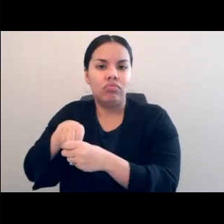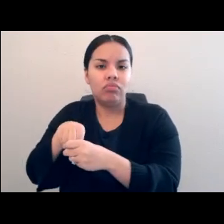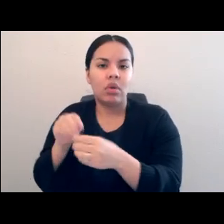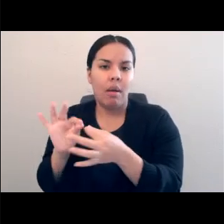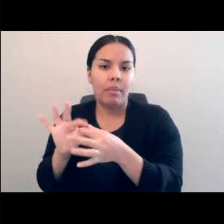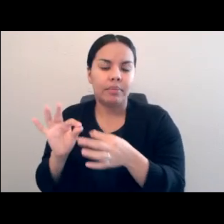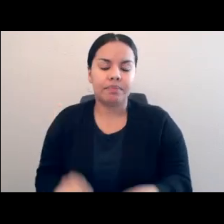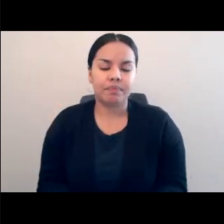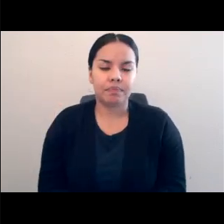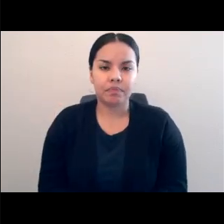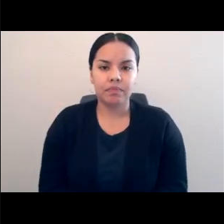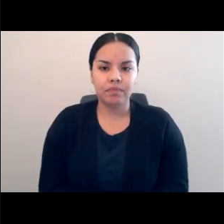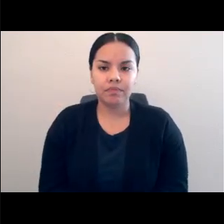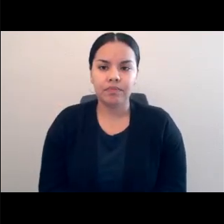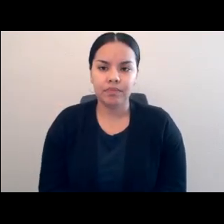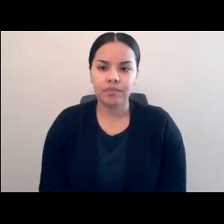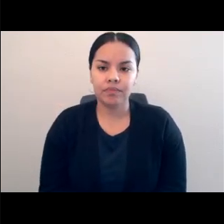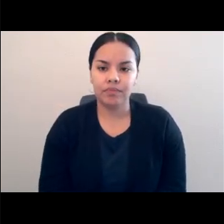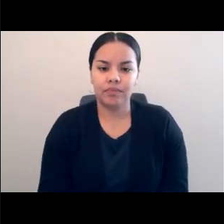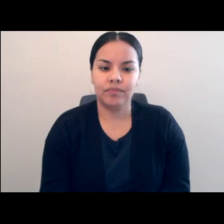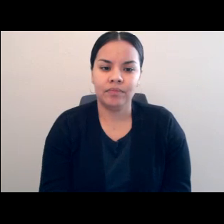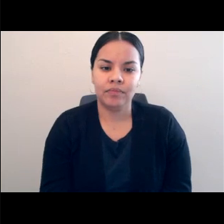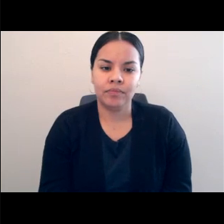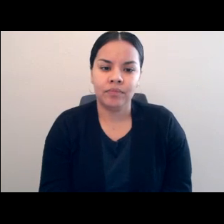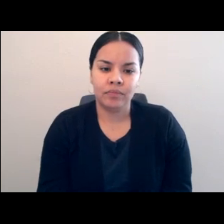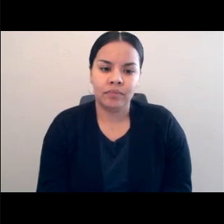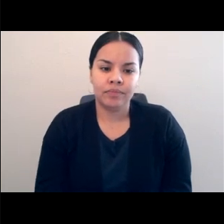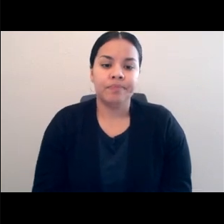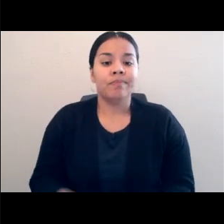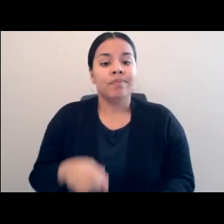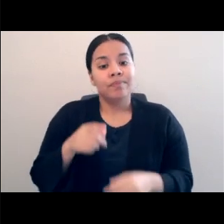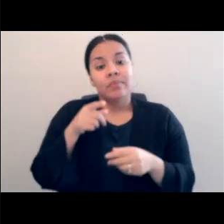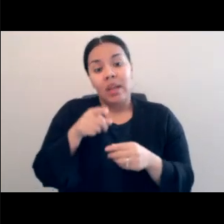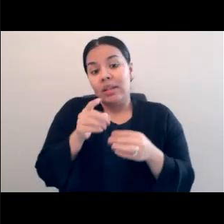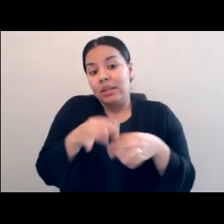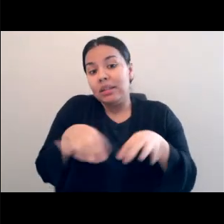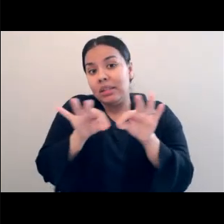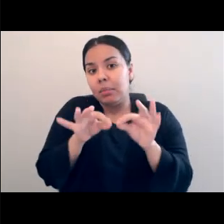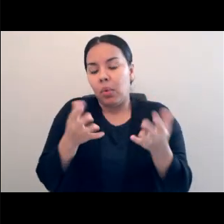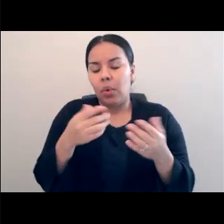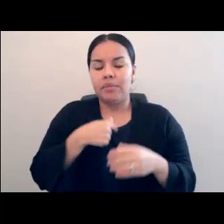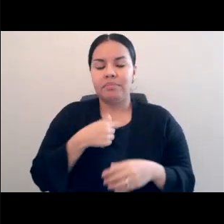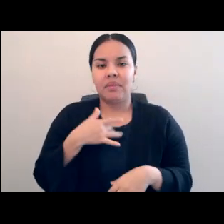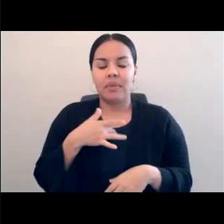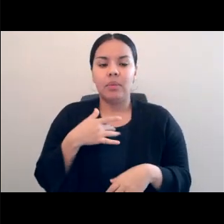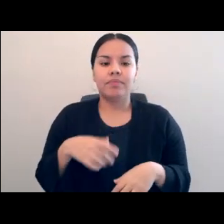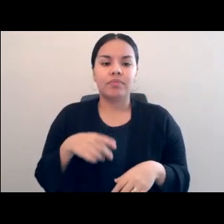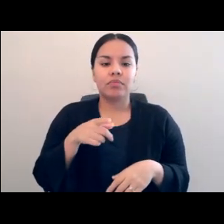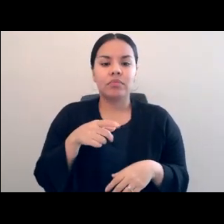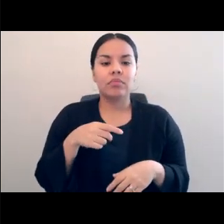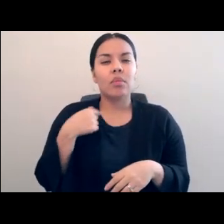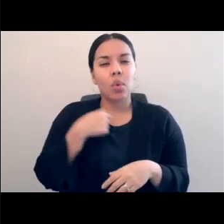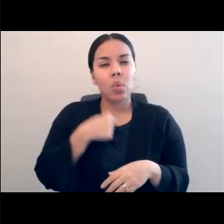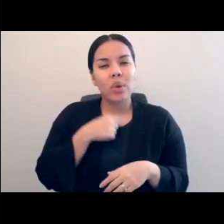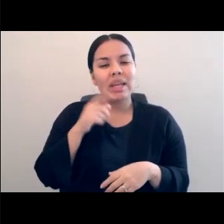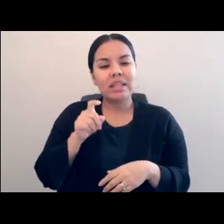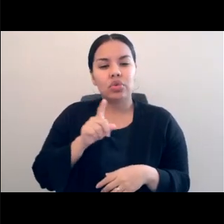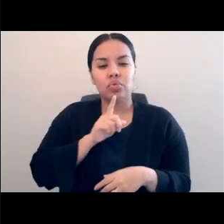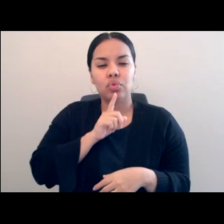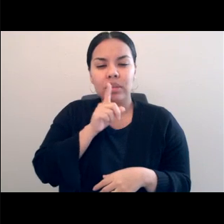And then this is important, I think. We need to respond like with like. So if